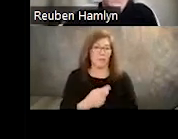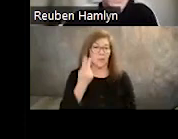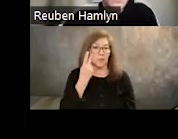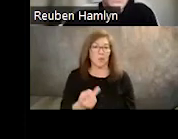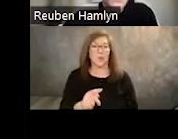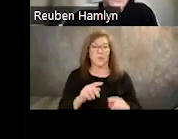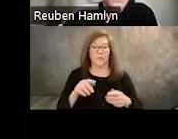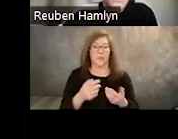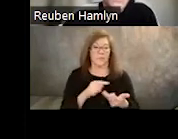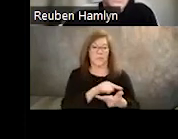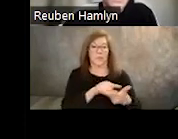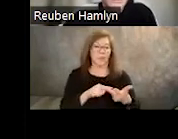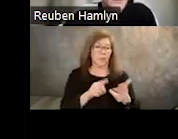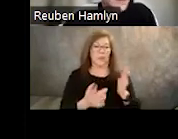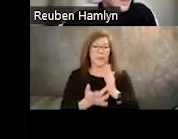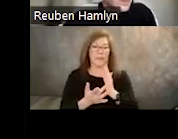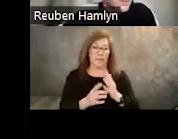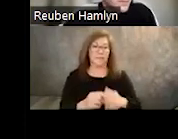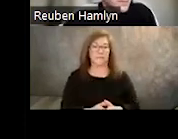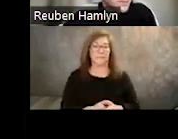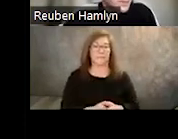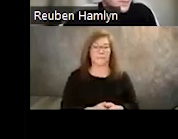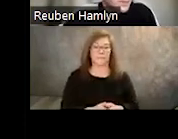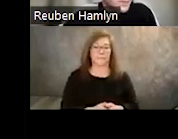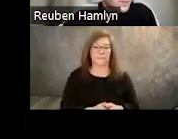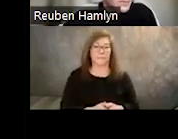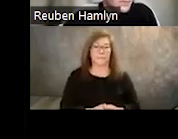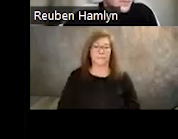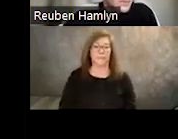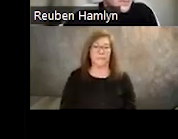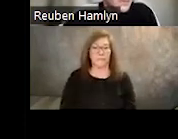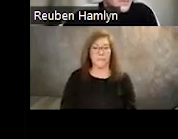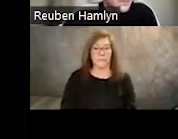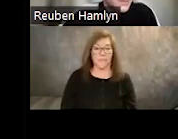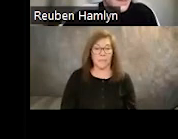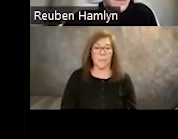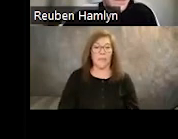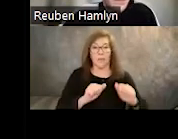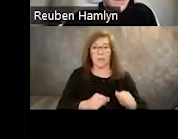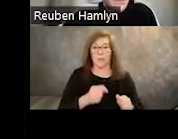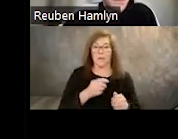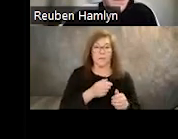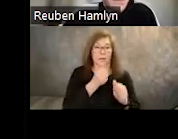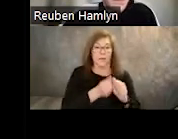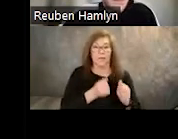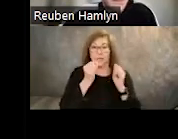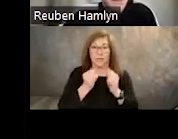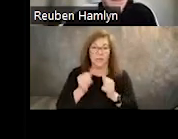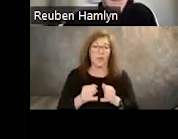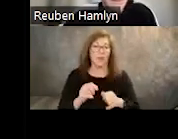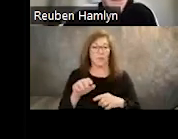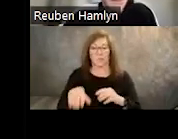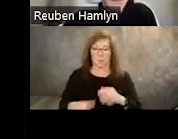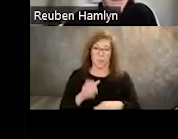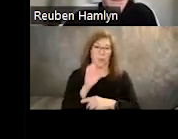of those three techniques on the video. The ability for every individual to pull out their camera or their